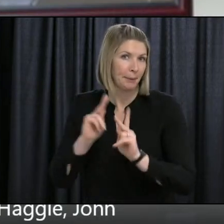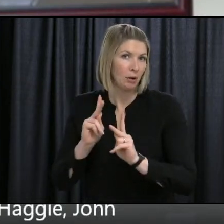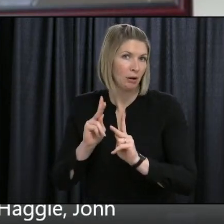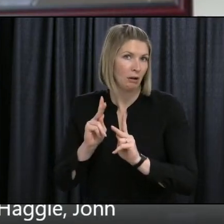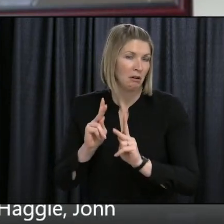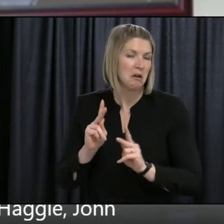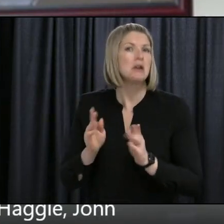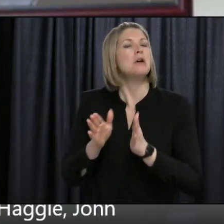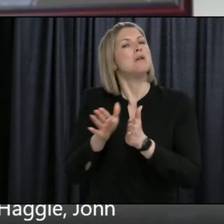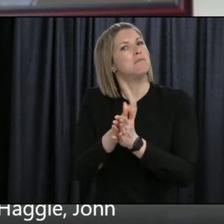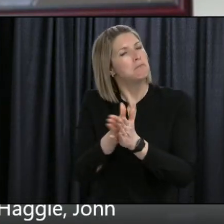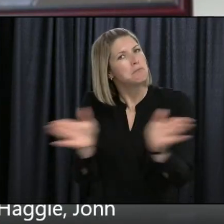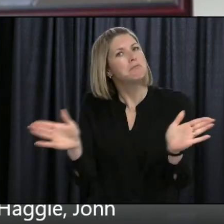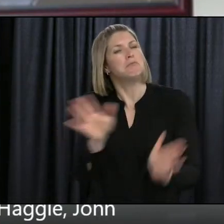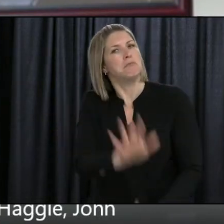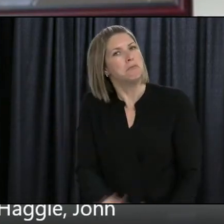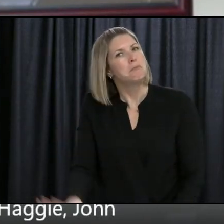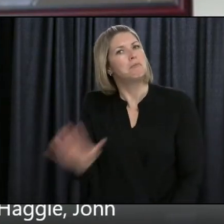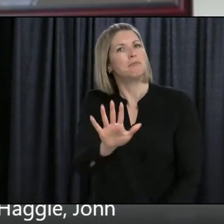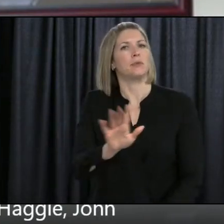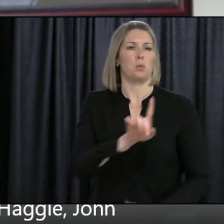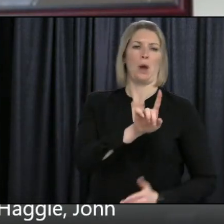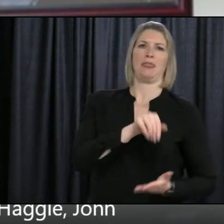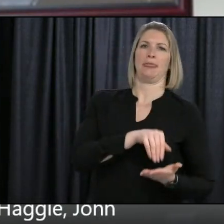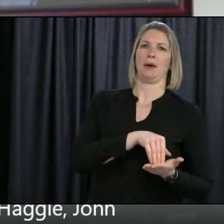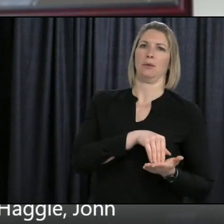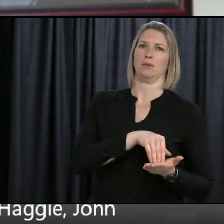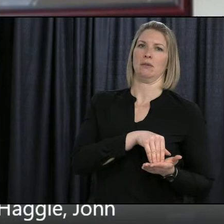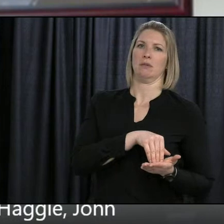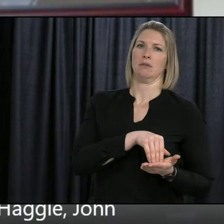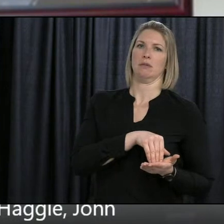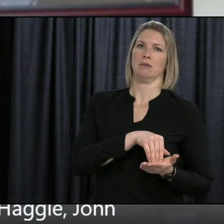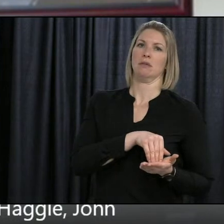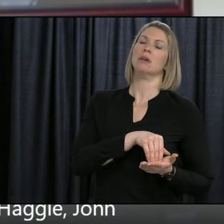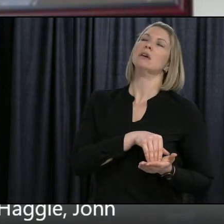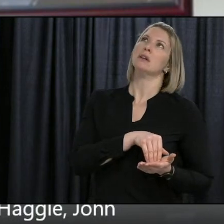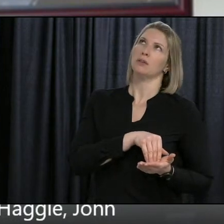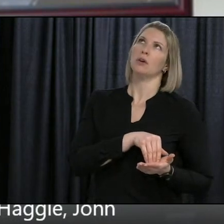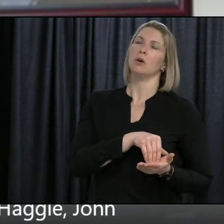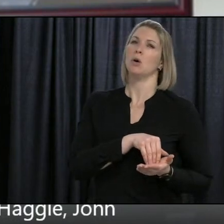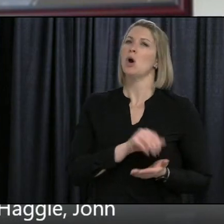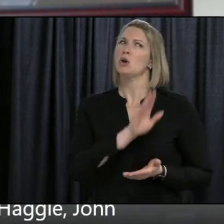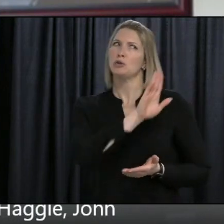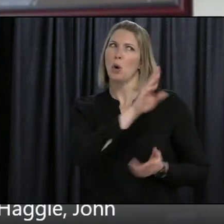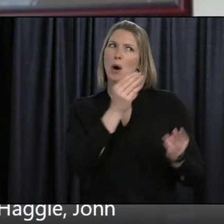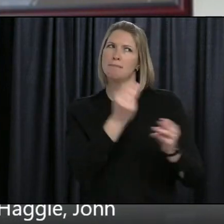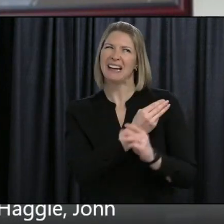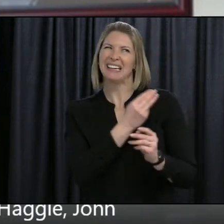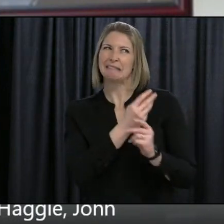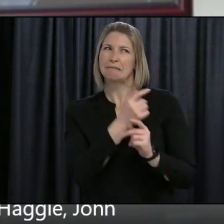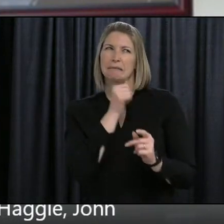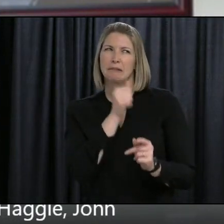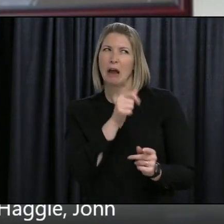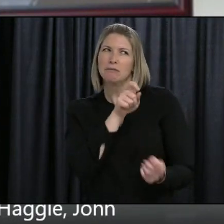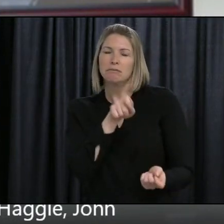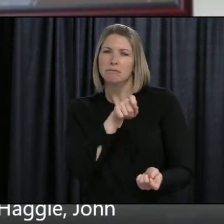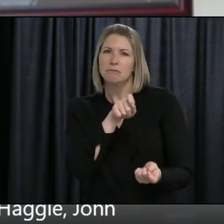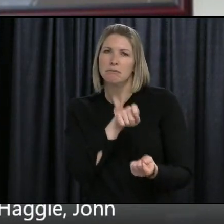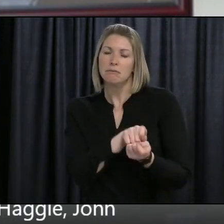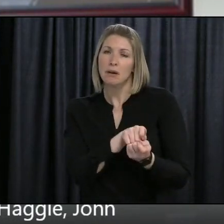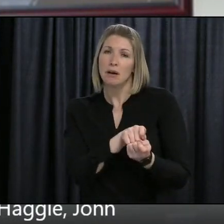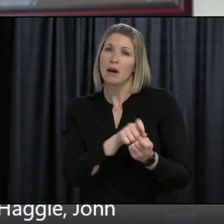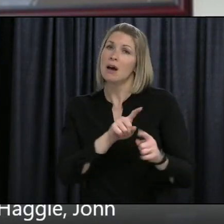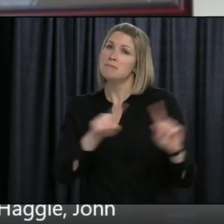The detail is different, but the principle is the same. Our challenge is that we have an extremely good public